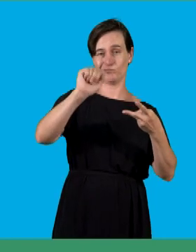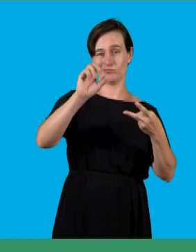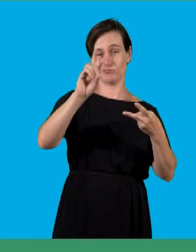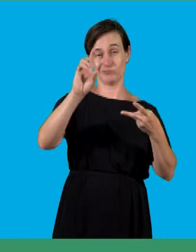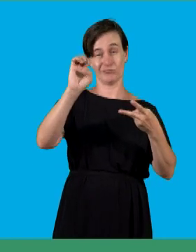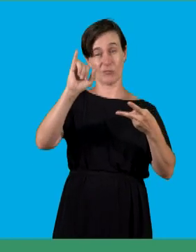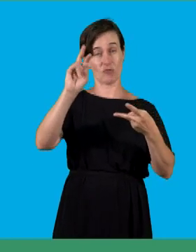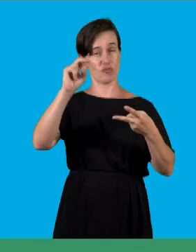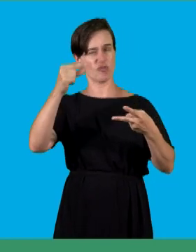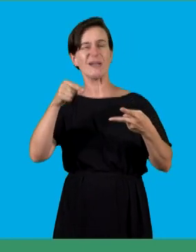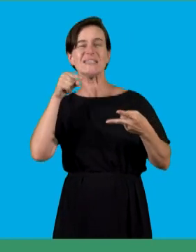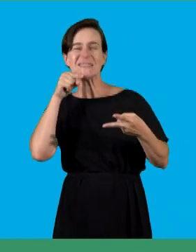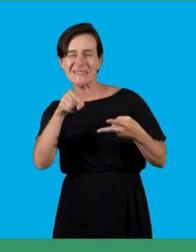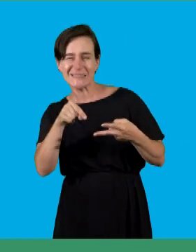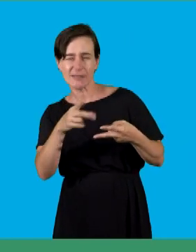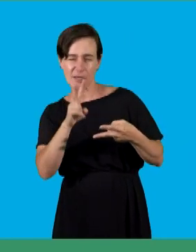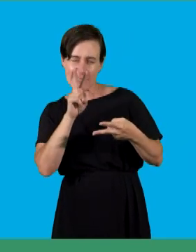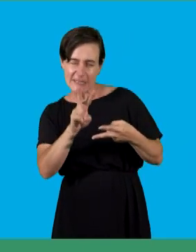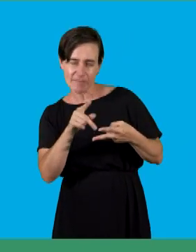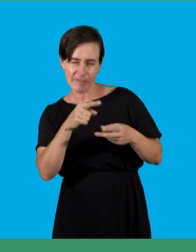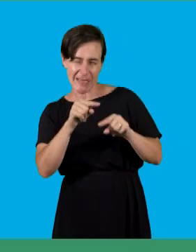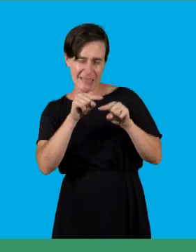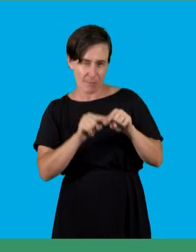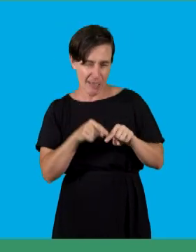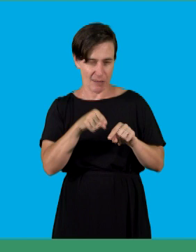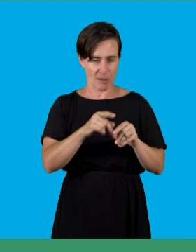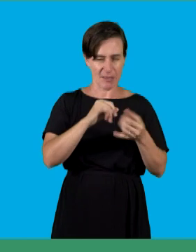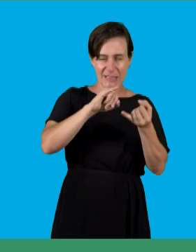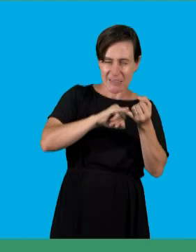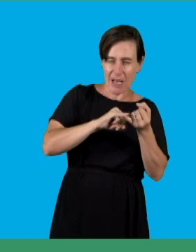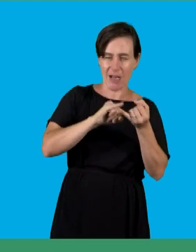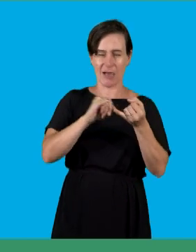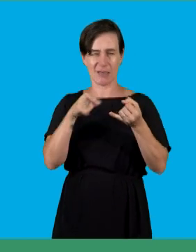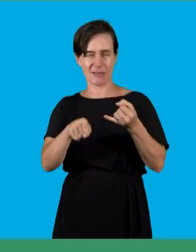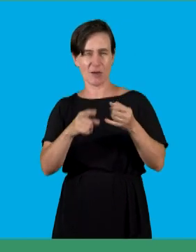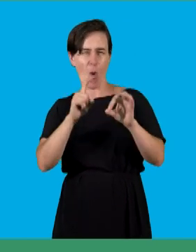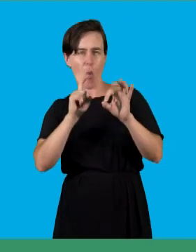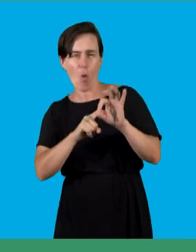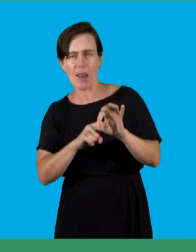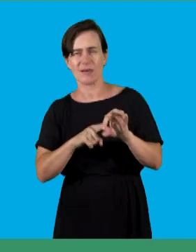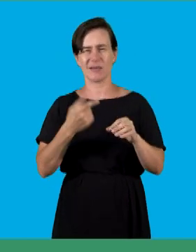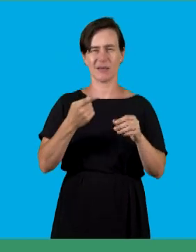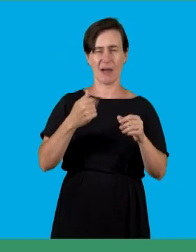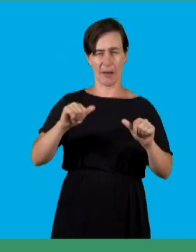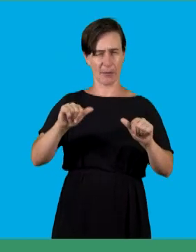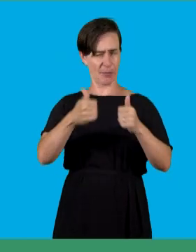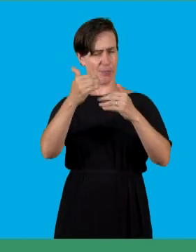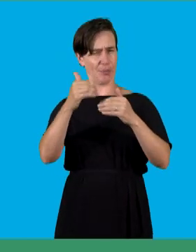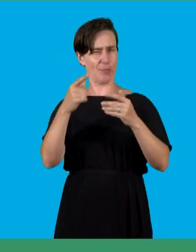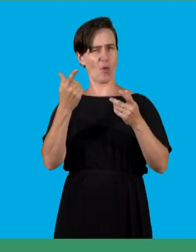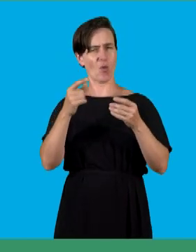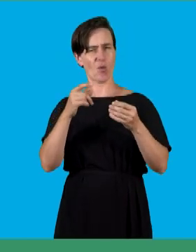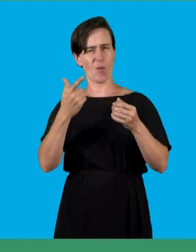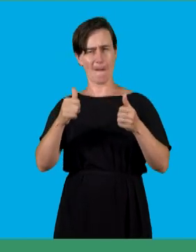grading, which is the act of classifying something on a scale by quality, rank,